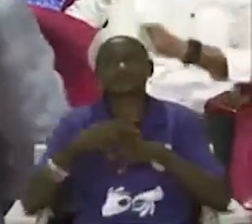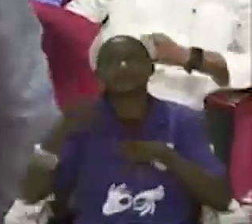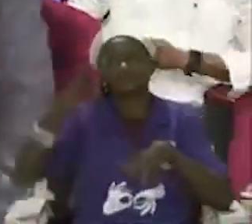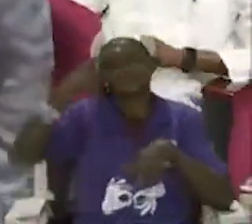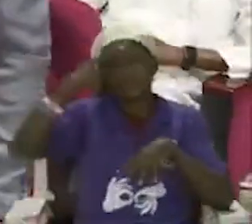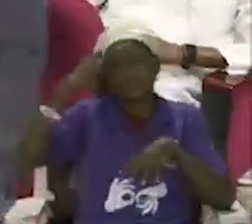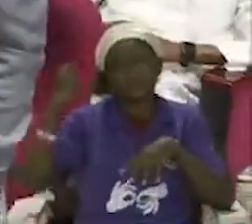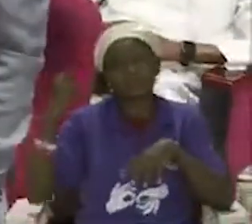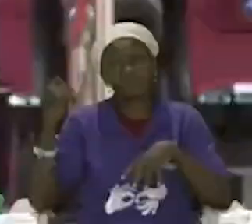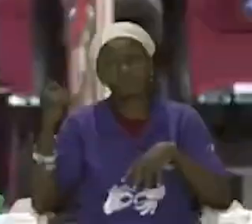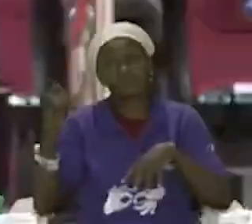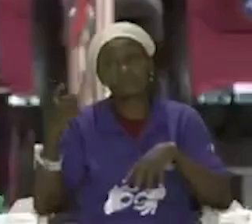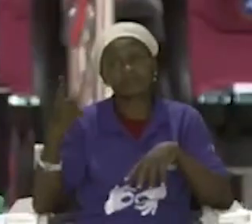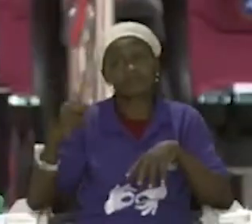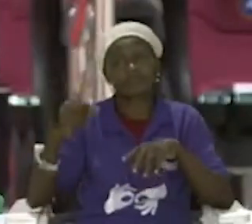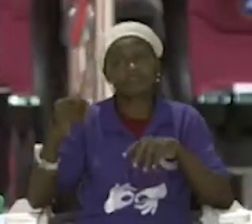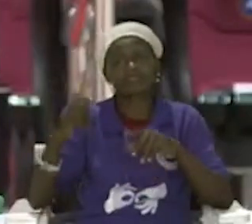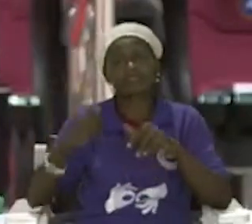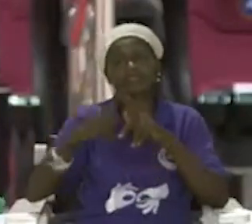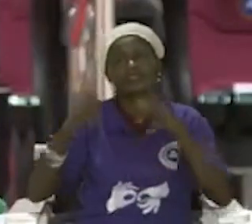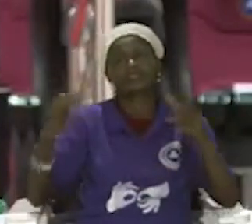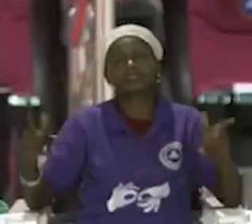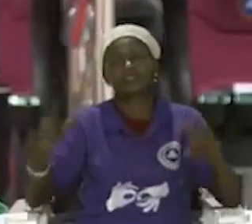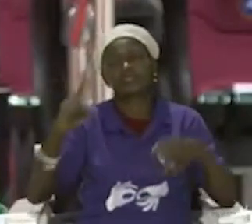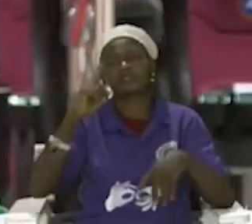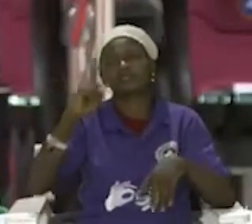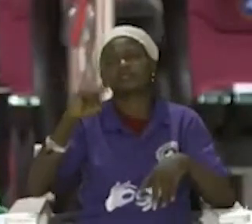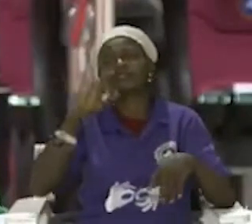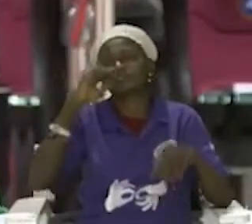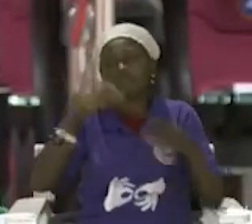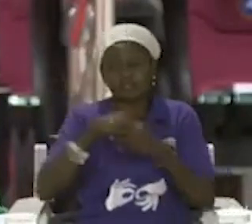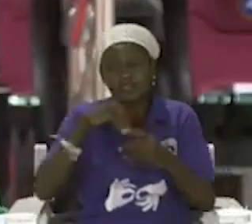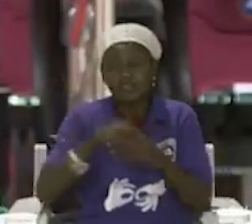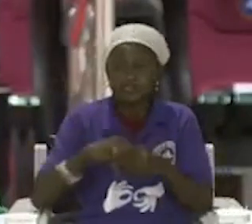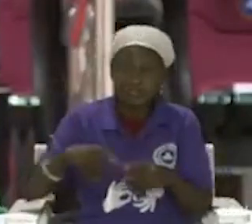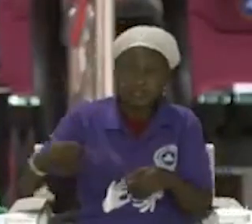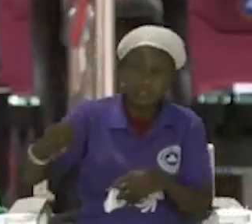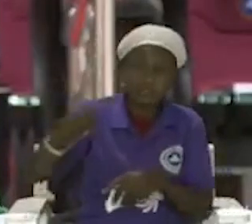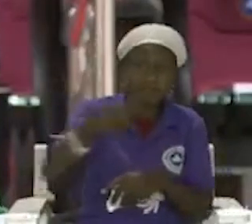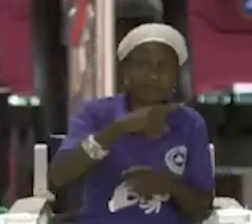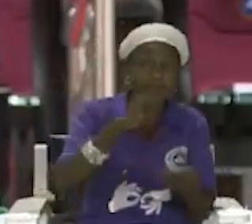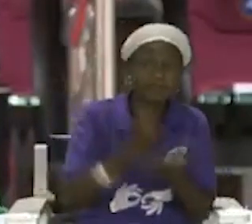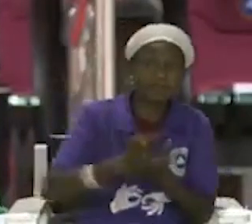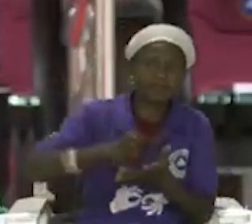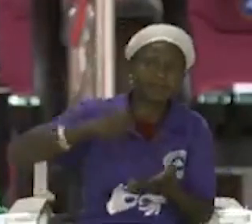Because the greater one is inside of you.